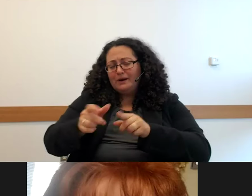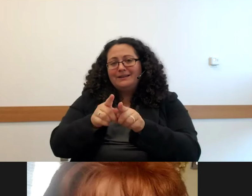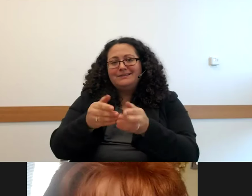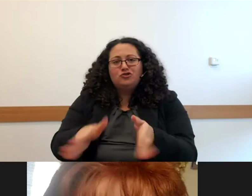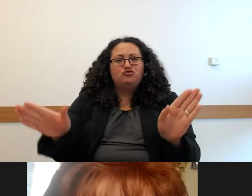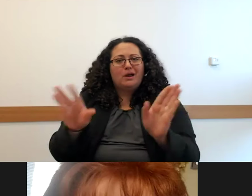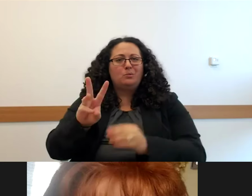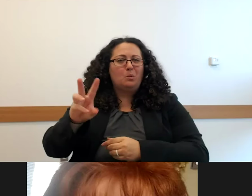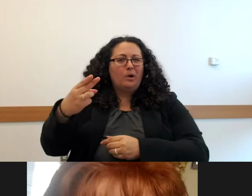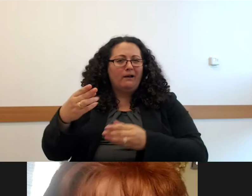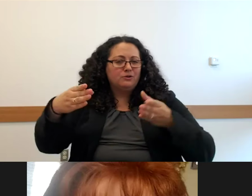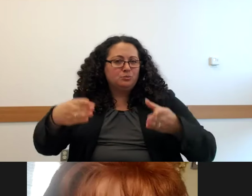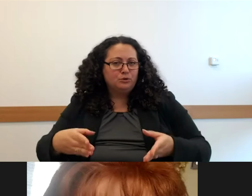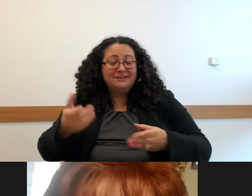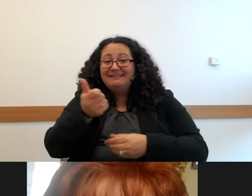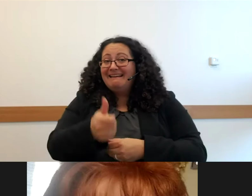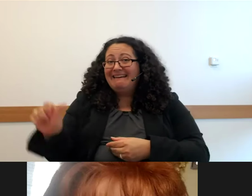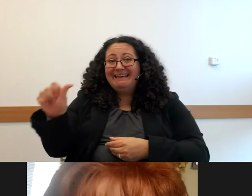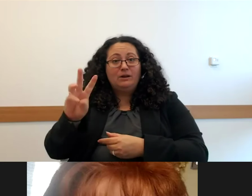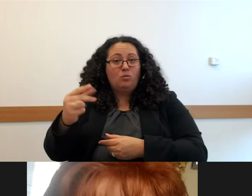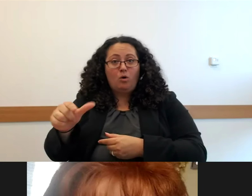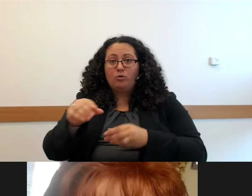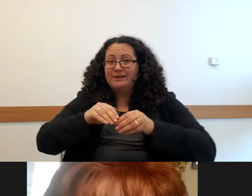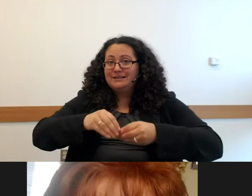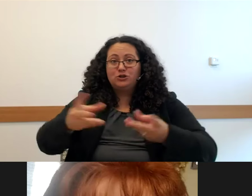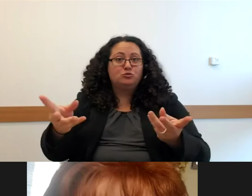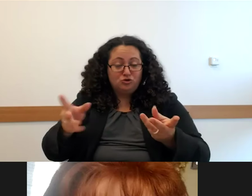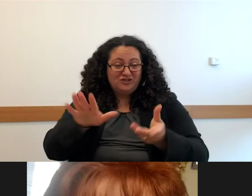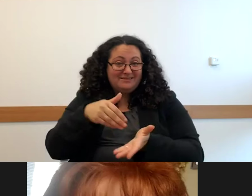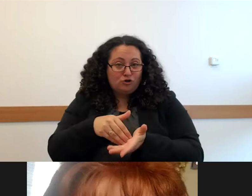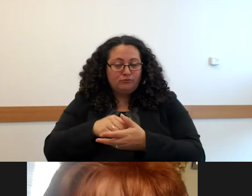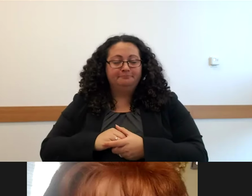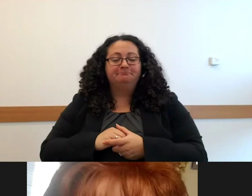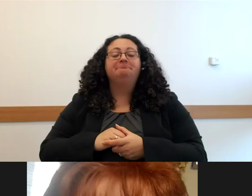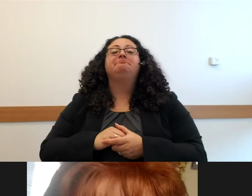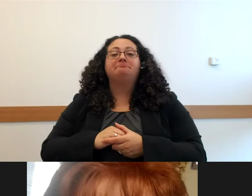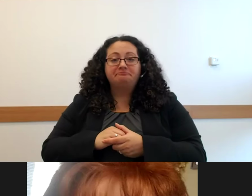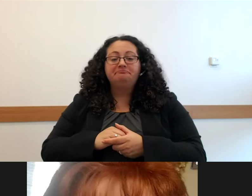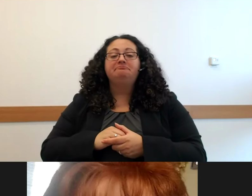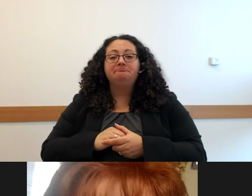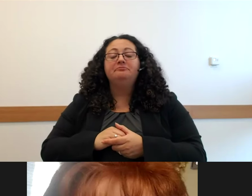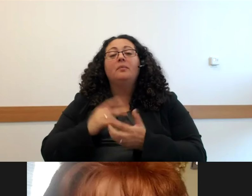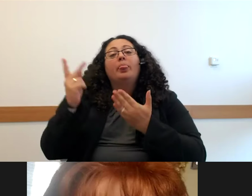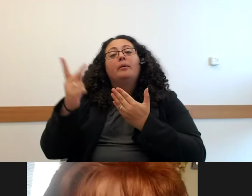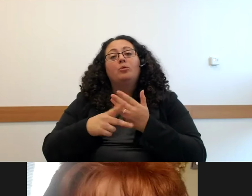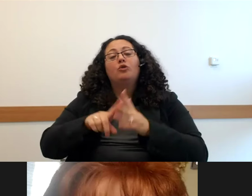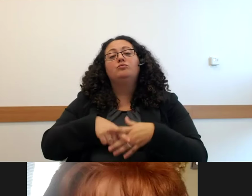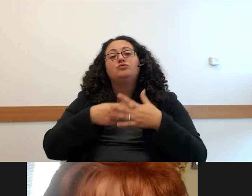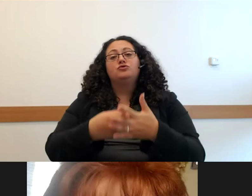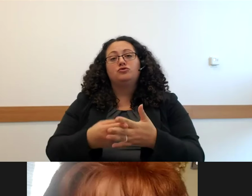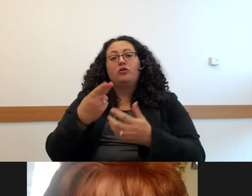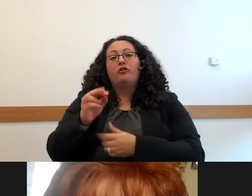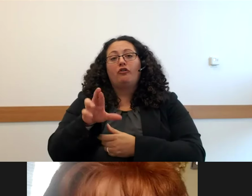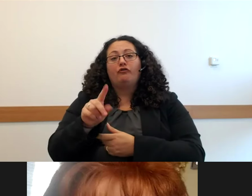warehouse person in any of the Walgreens distribution centers. And the program first started out in Hartford,